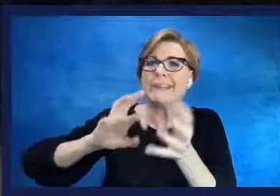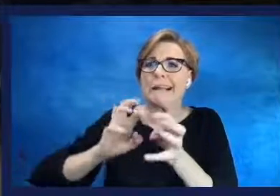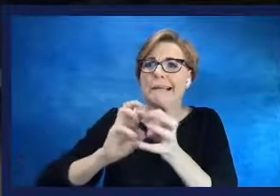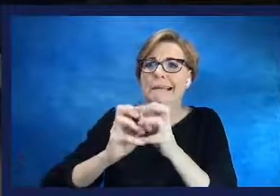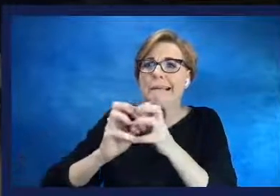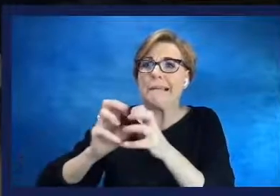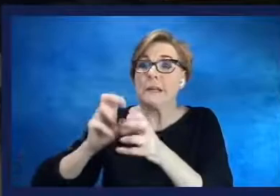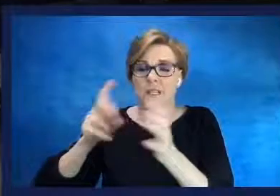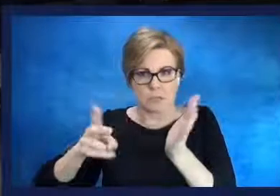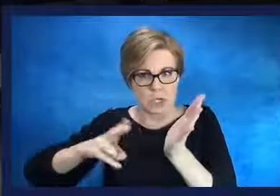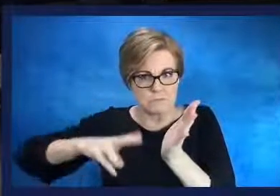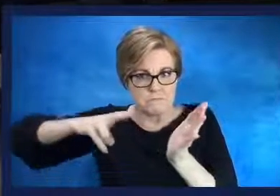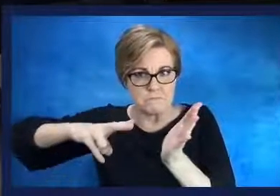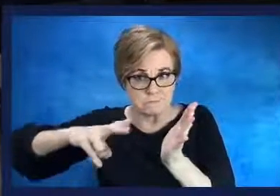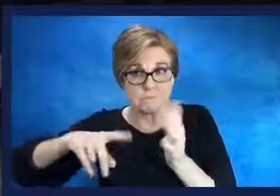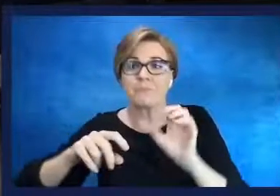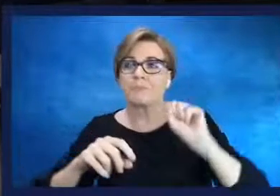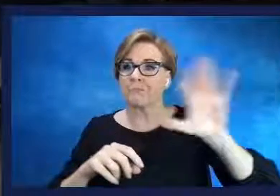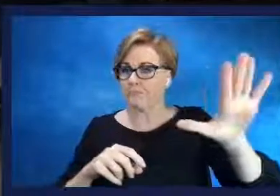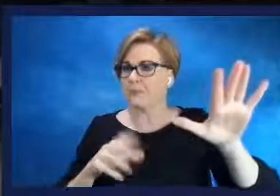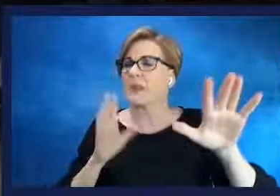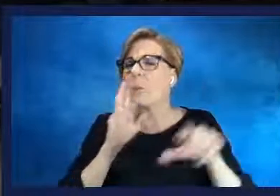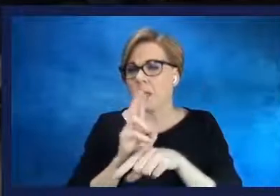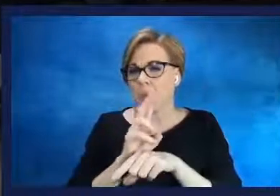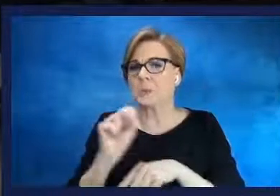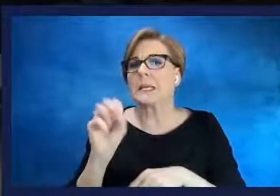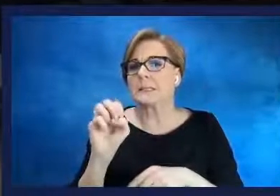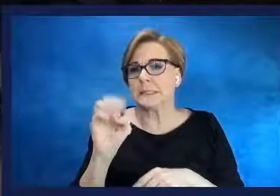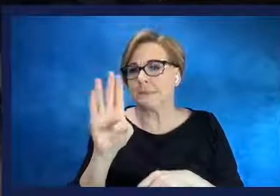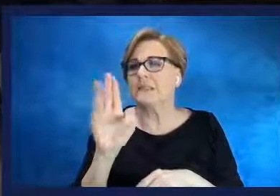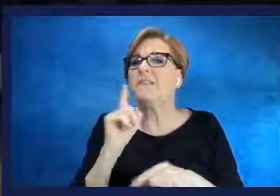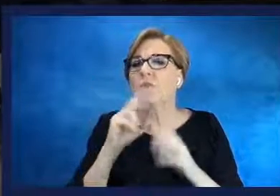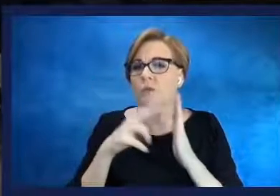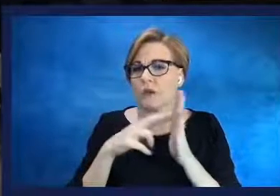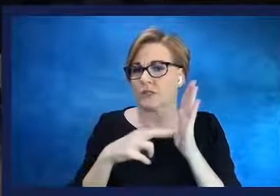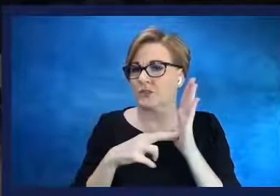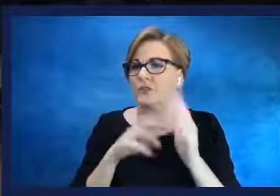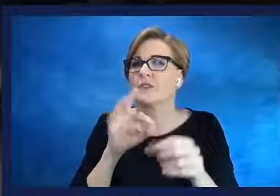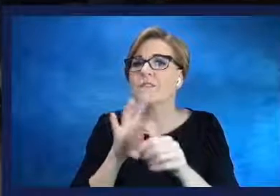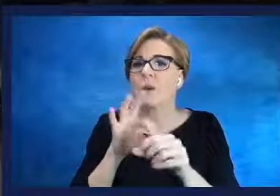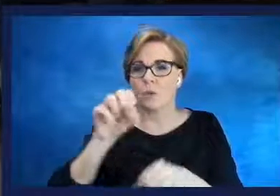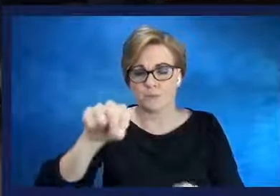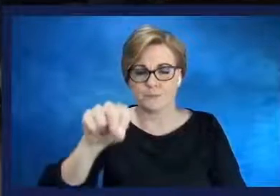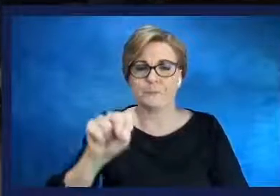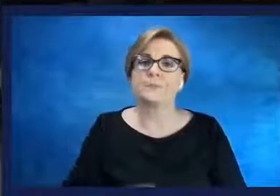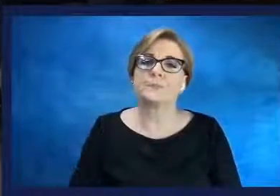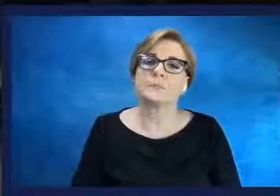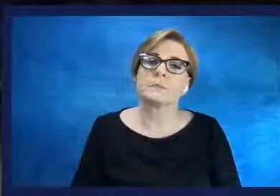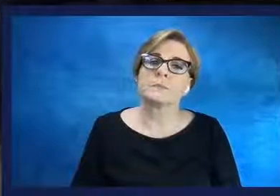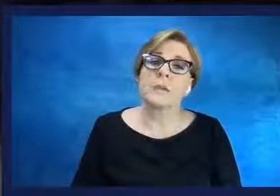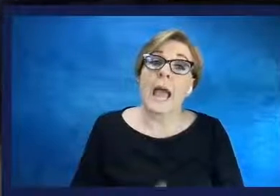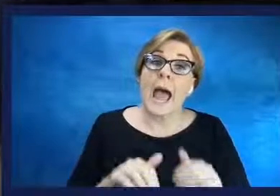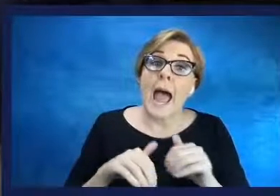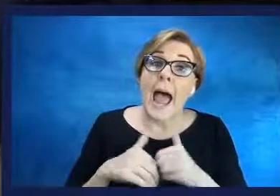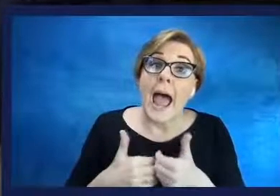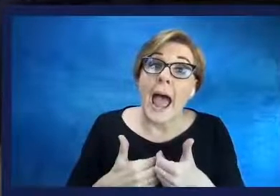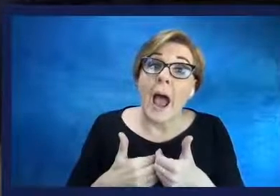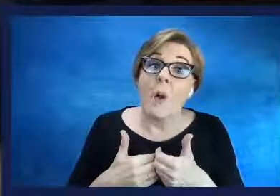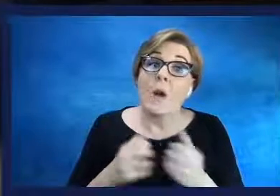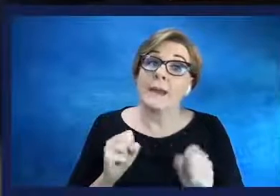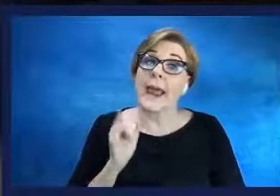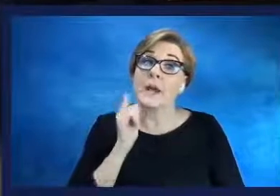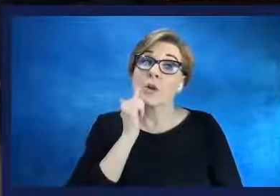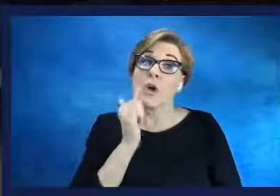that process, and will use that process upon request. And again, you can do that through calling our phone number, our call center,